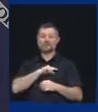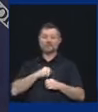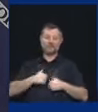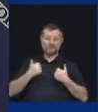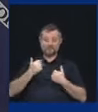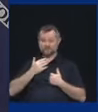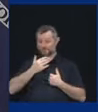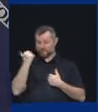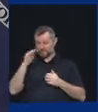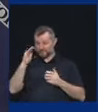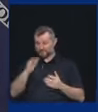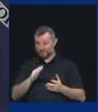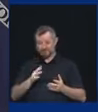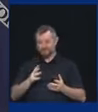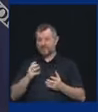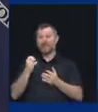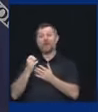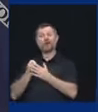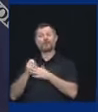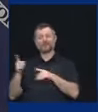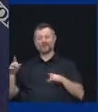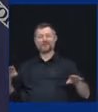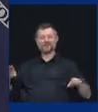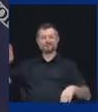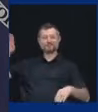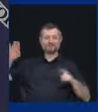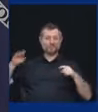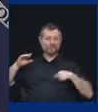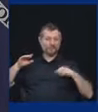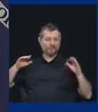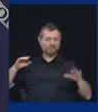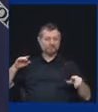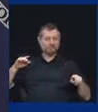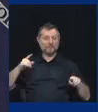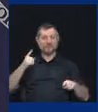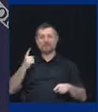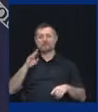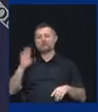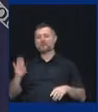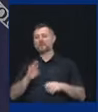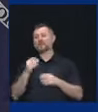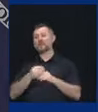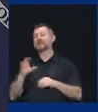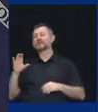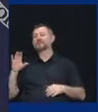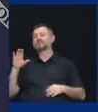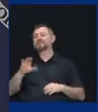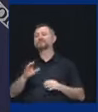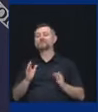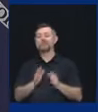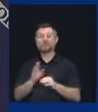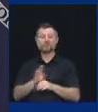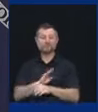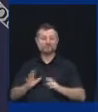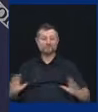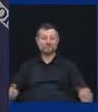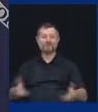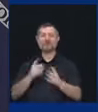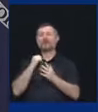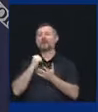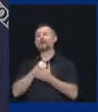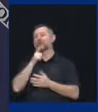all we're doing to stimulate the economy, $1 billion into small business, hundreds of millions into tenant relief.